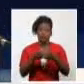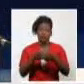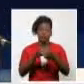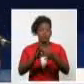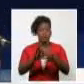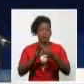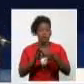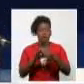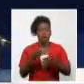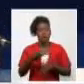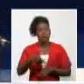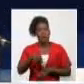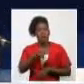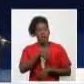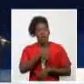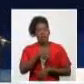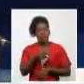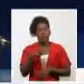disease.